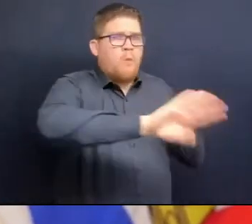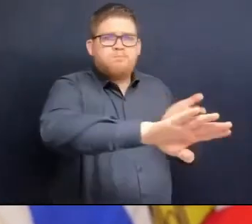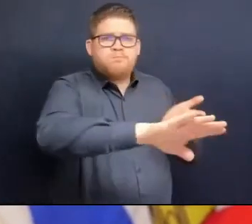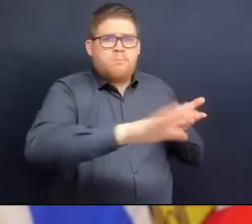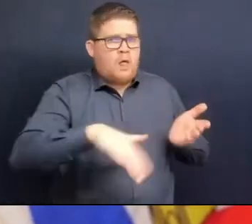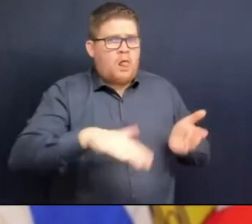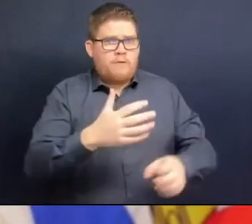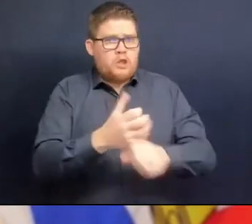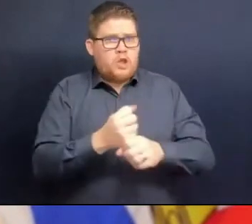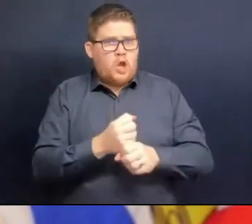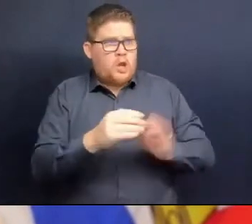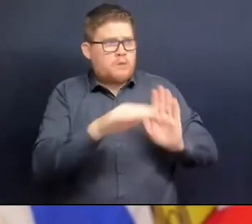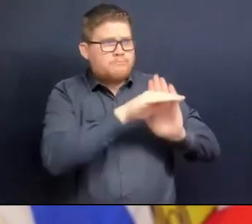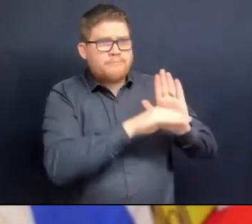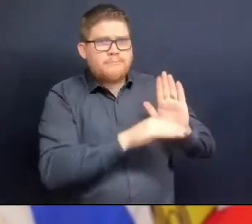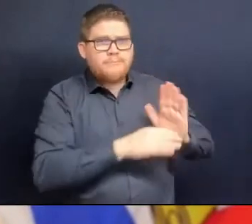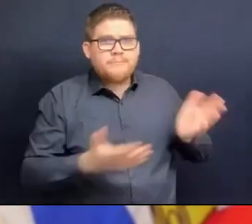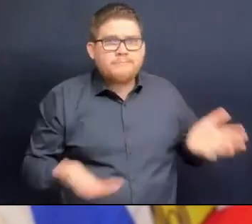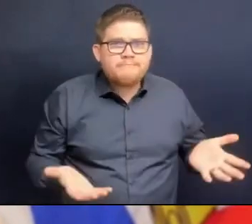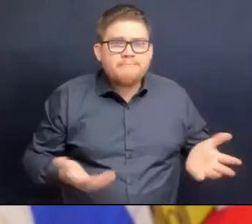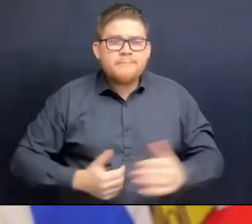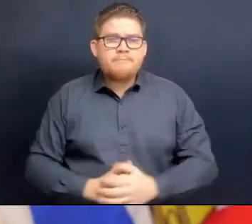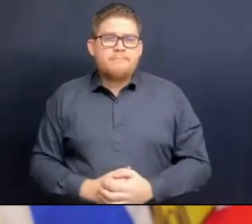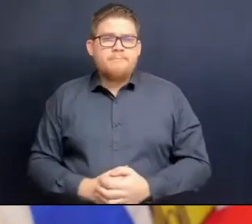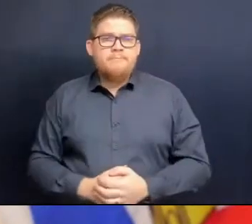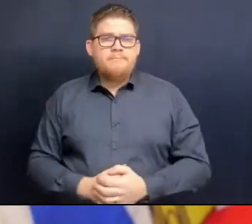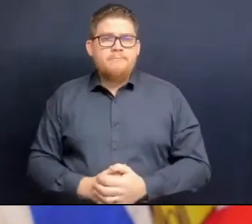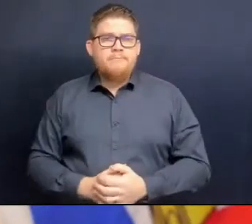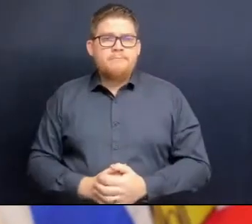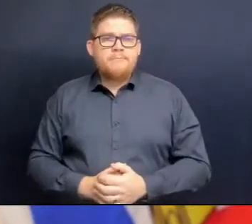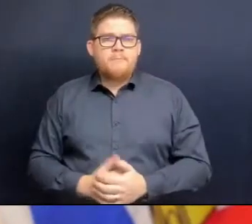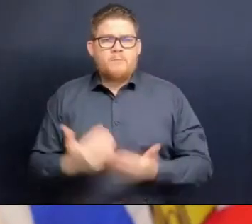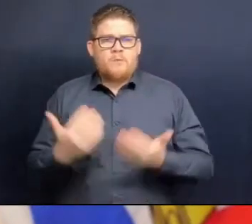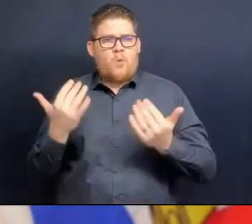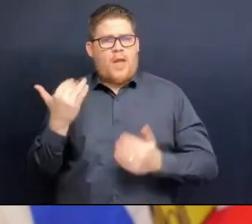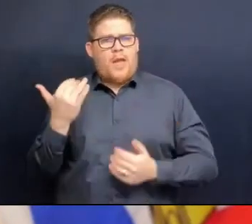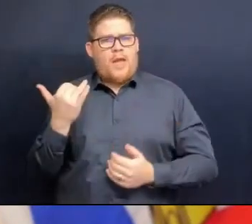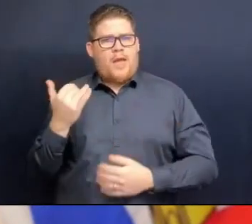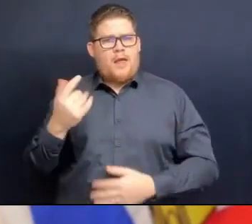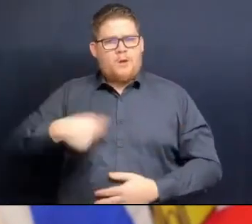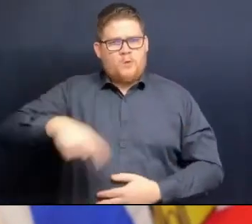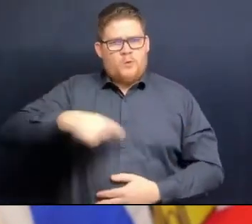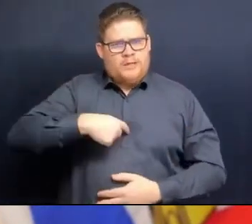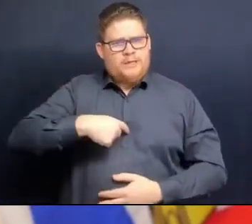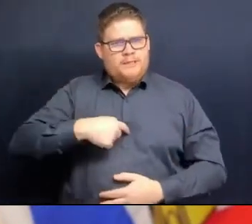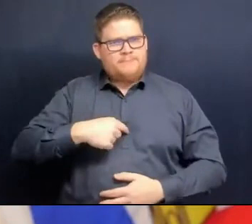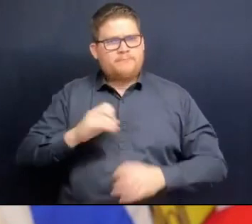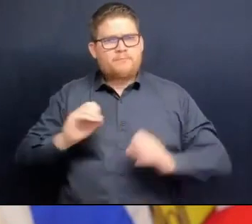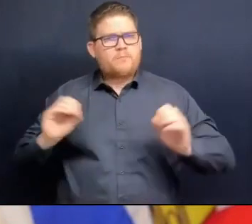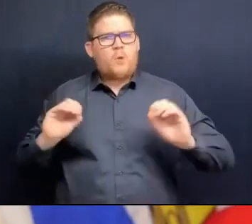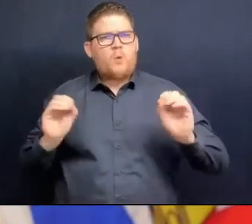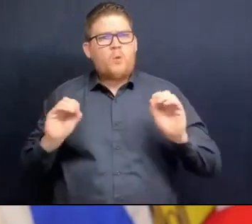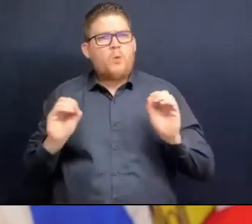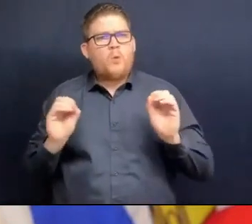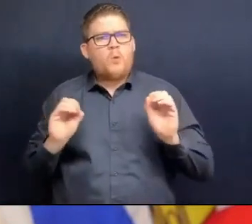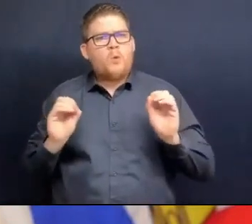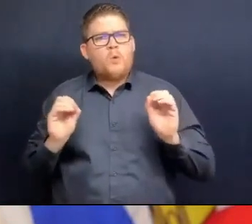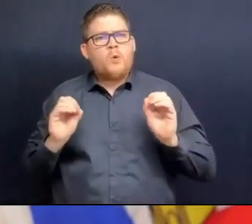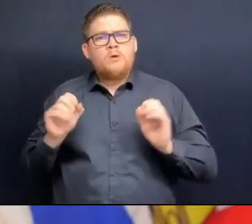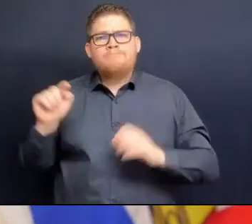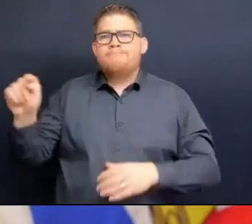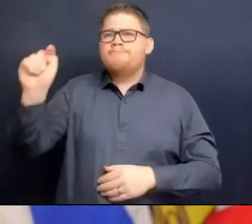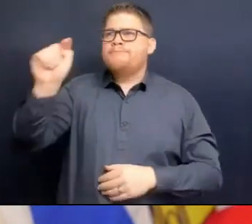for weeks, since last fall, really. Why has it taken so long to get the